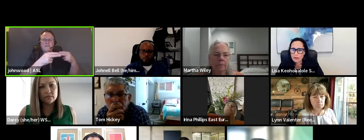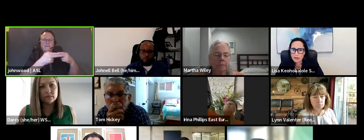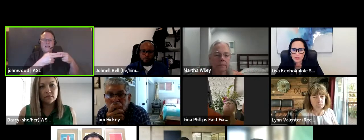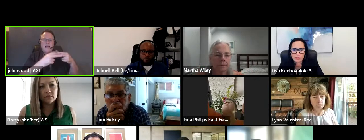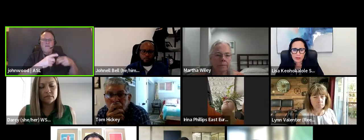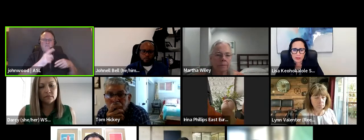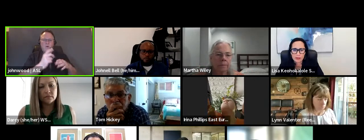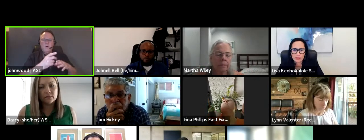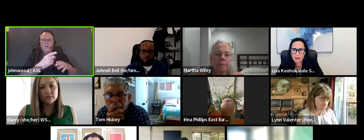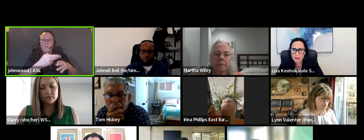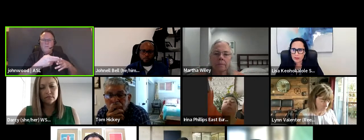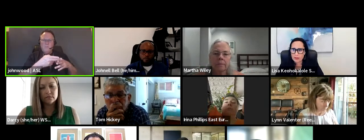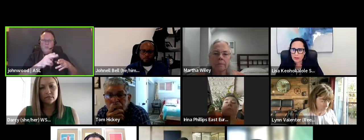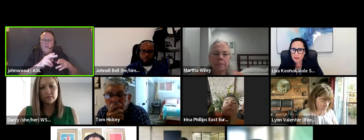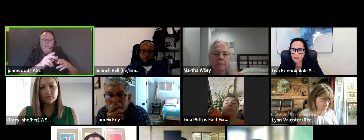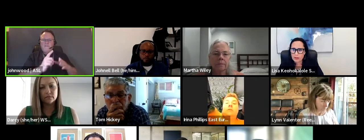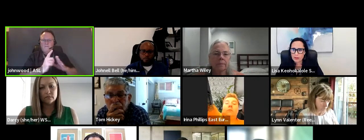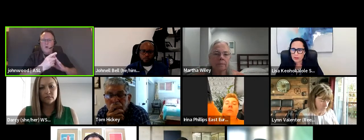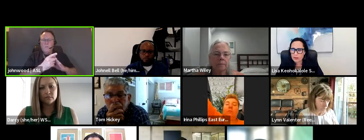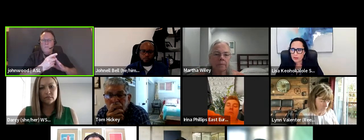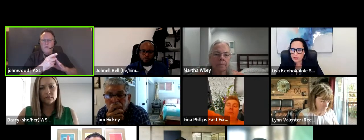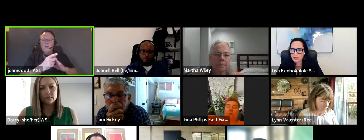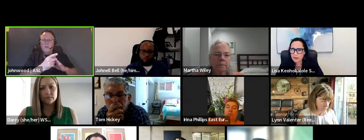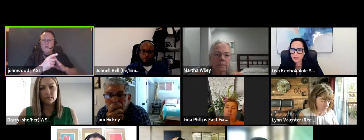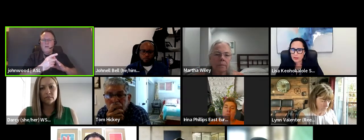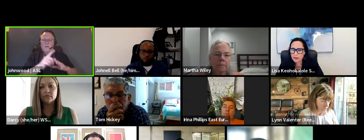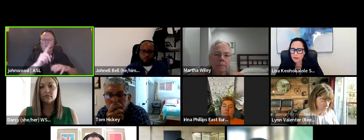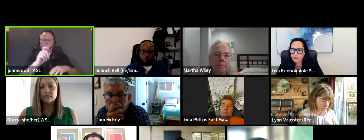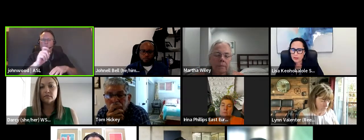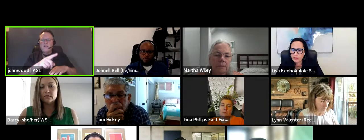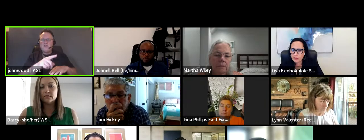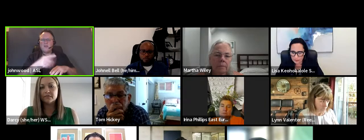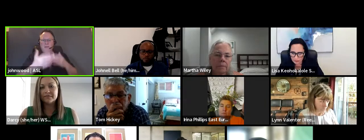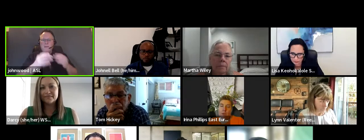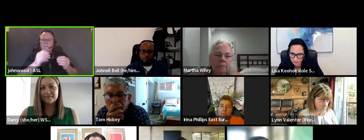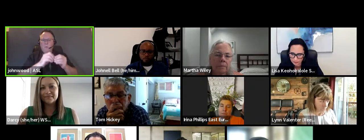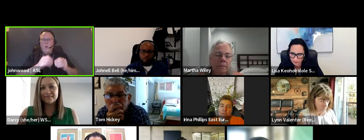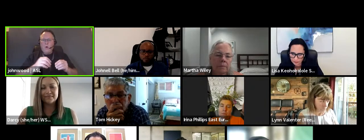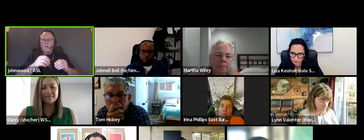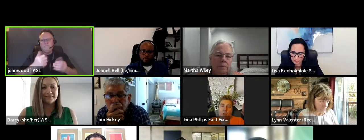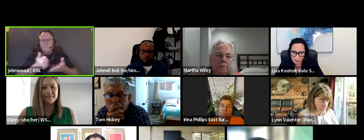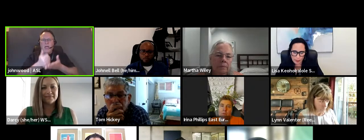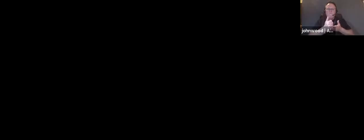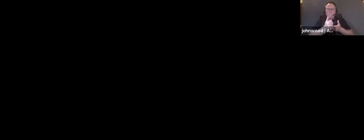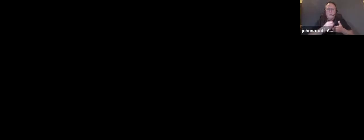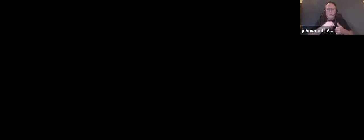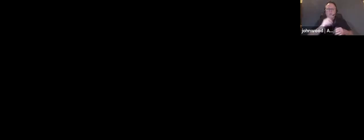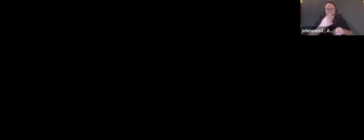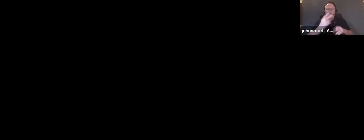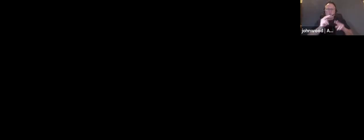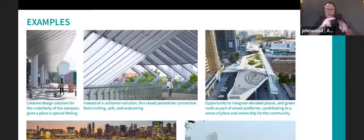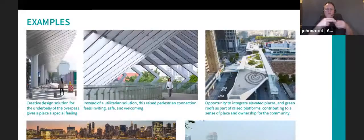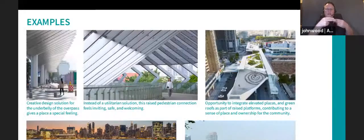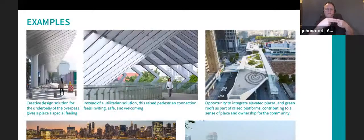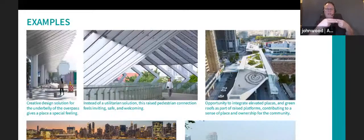moment. I'm going to tee up a question, and it may be more helpful looking at that slide than if we're not.